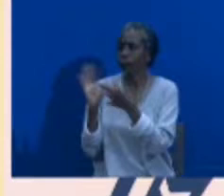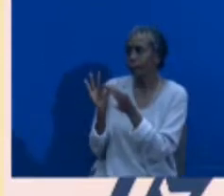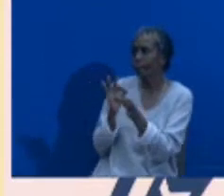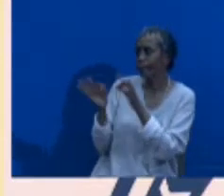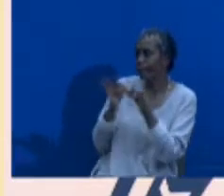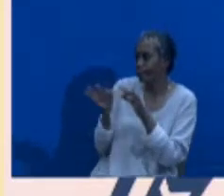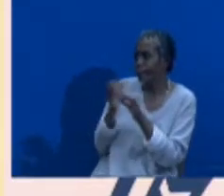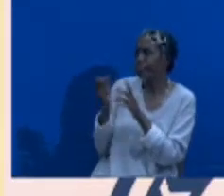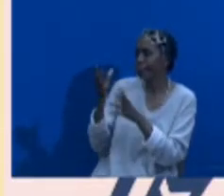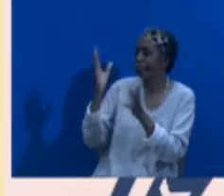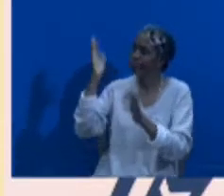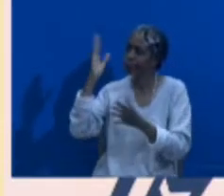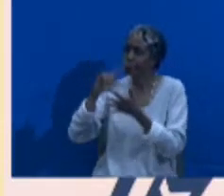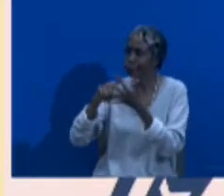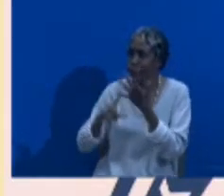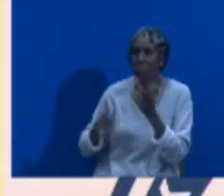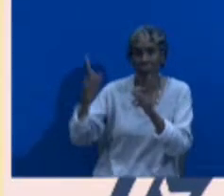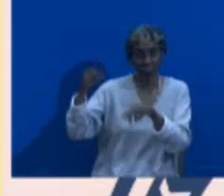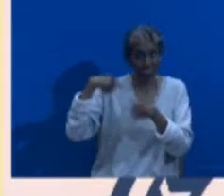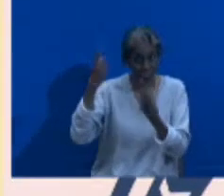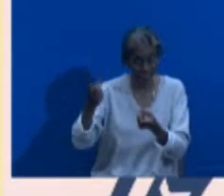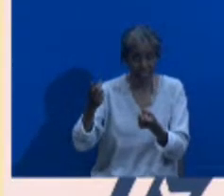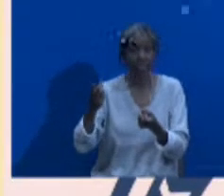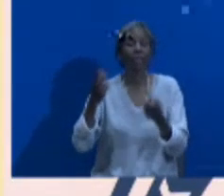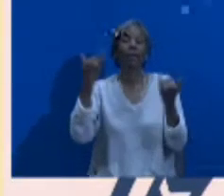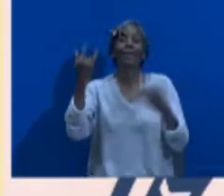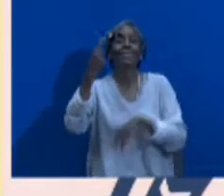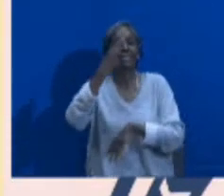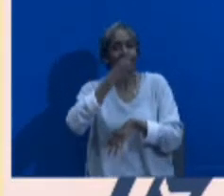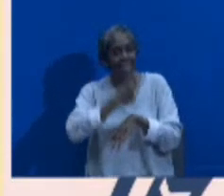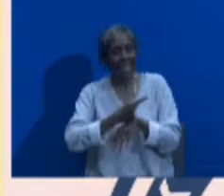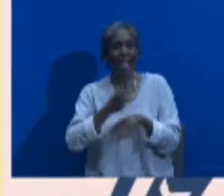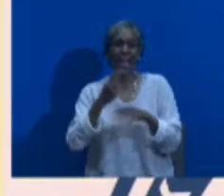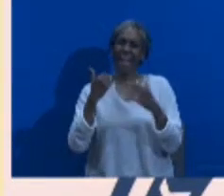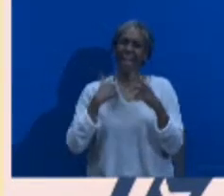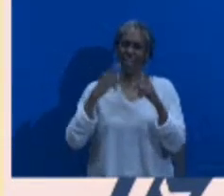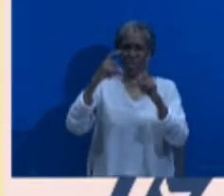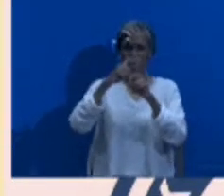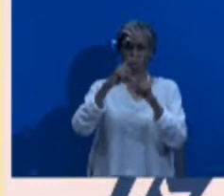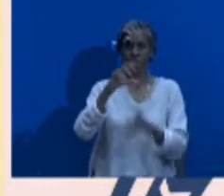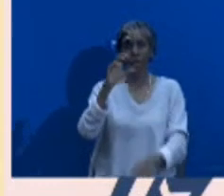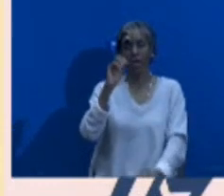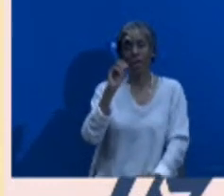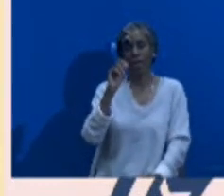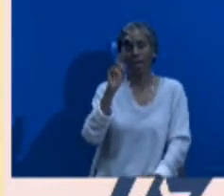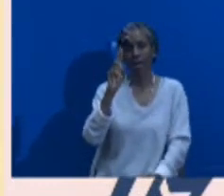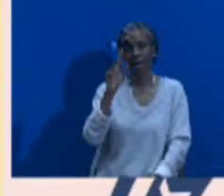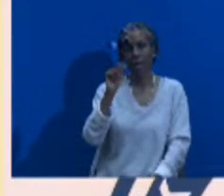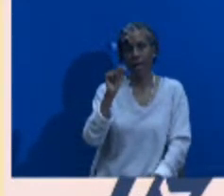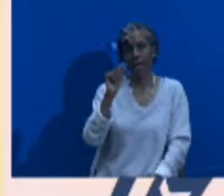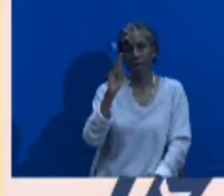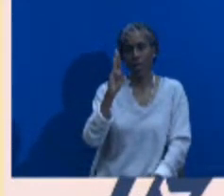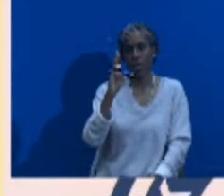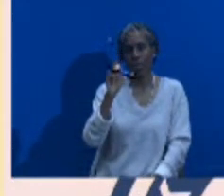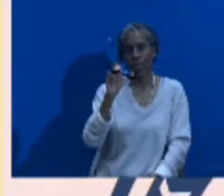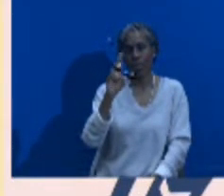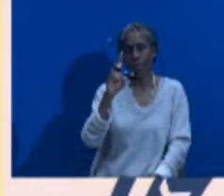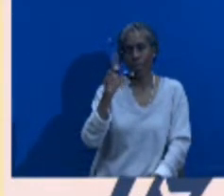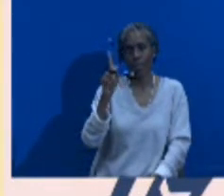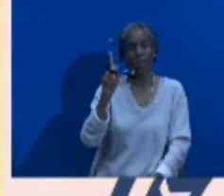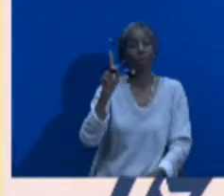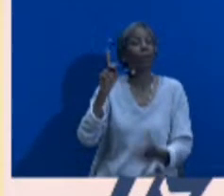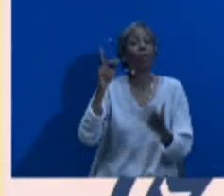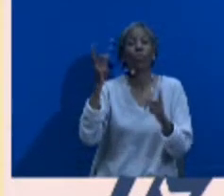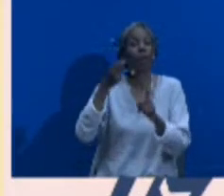specific issue. Today, I used the term outbreak when it comes to our construction sites.